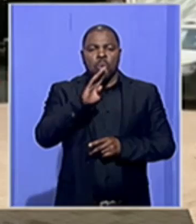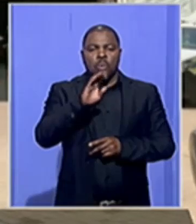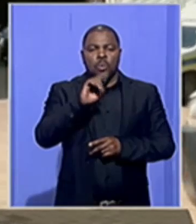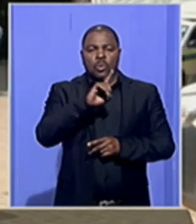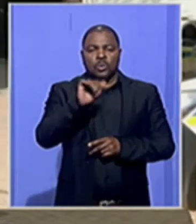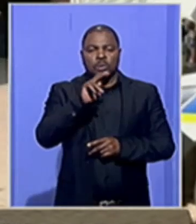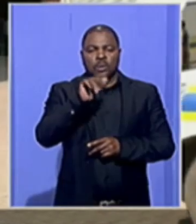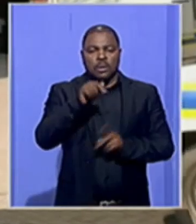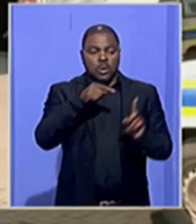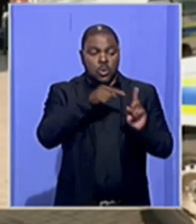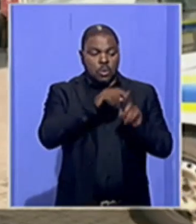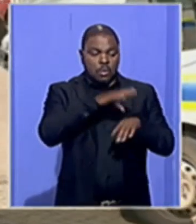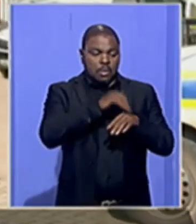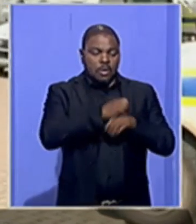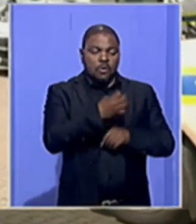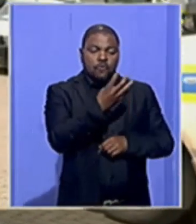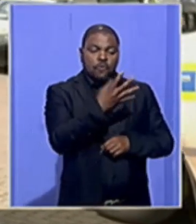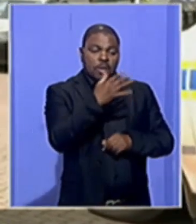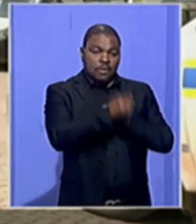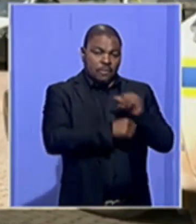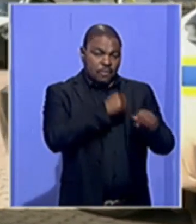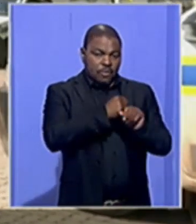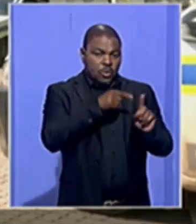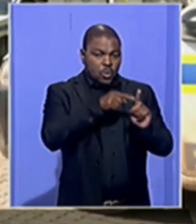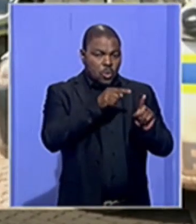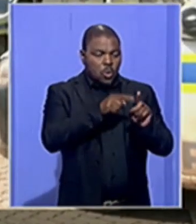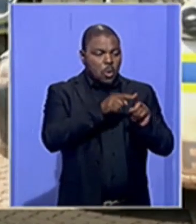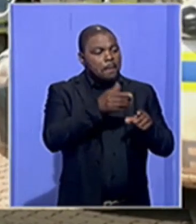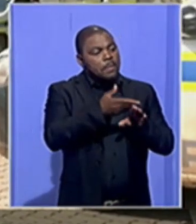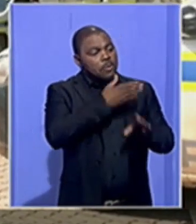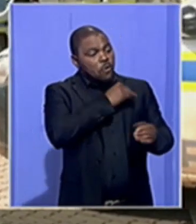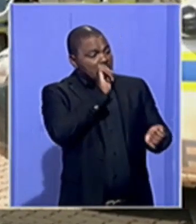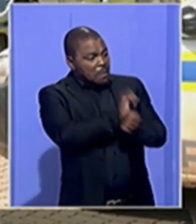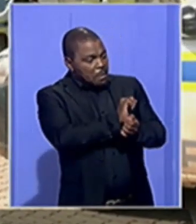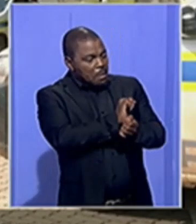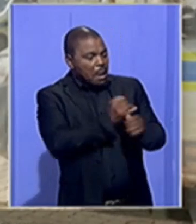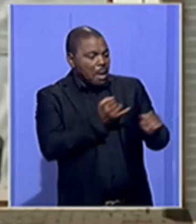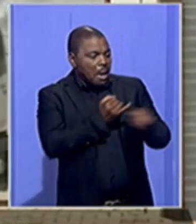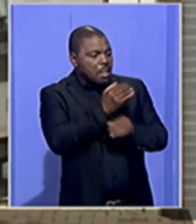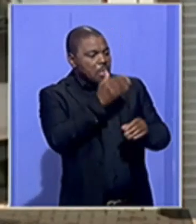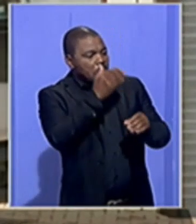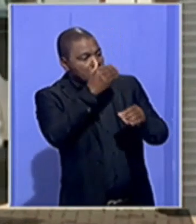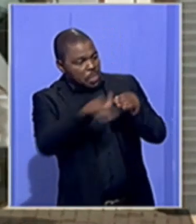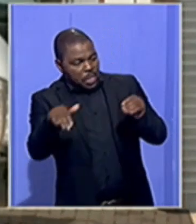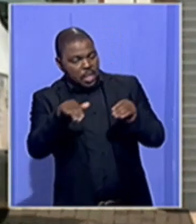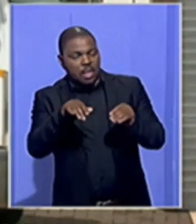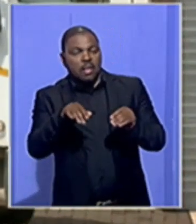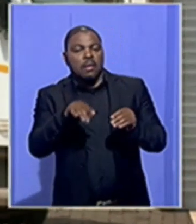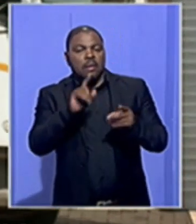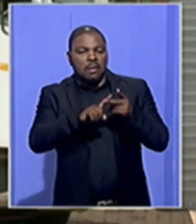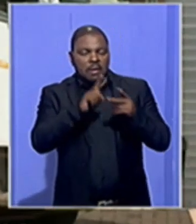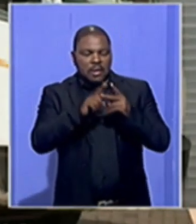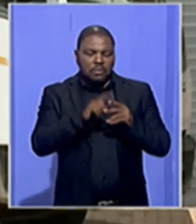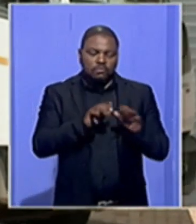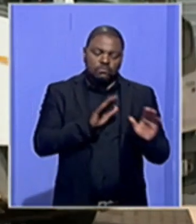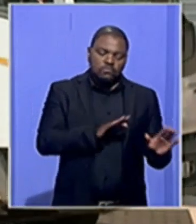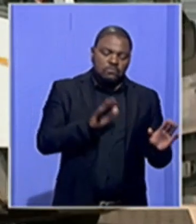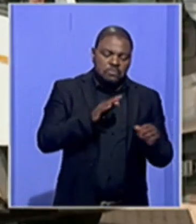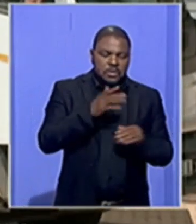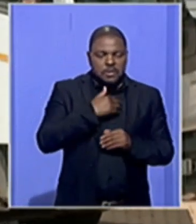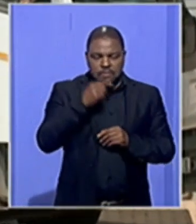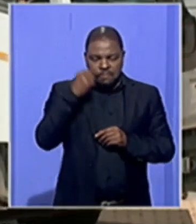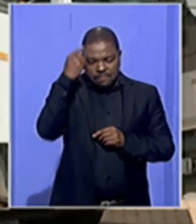le 45 yo goletsweng ka kgolegelong ka parole o ne a le bodutu mme o ne a fitlhile sefatlhego sa gagwe o